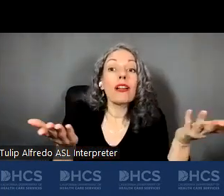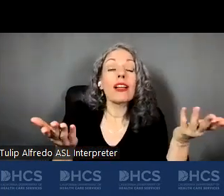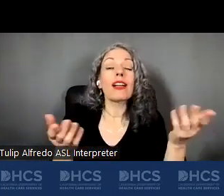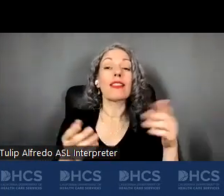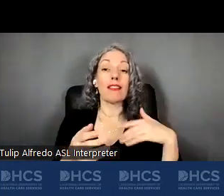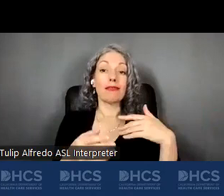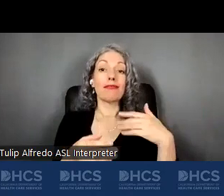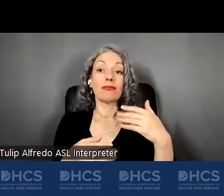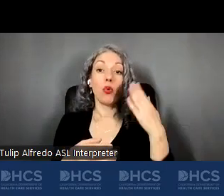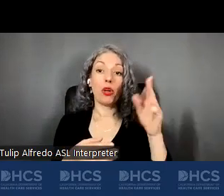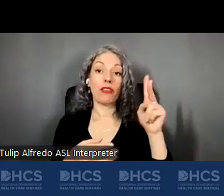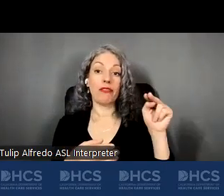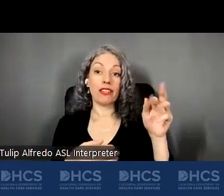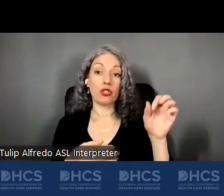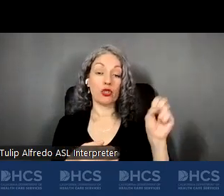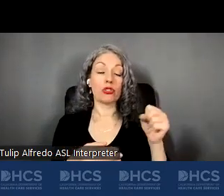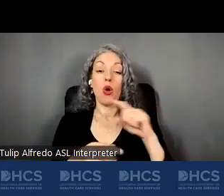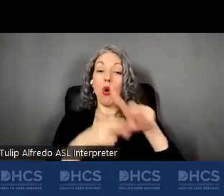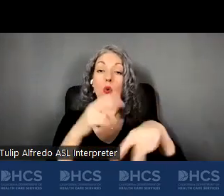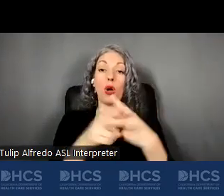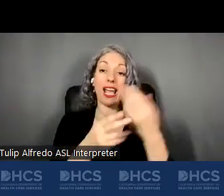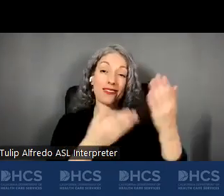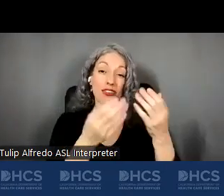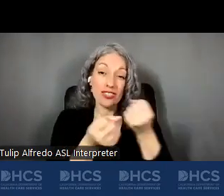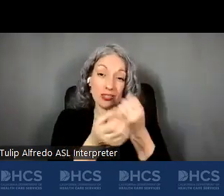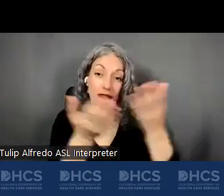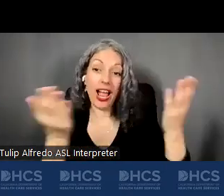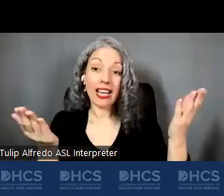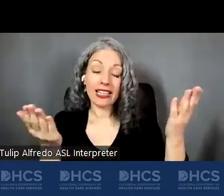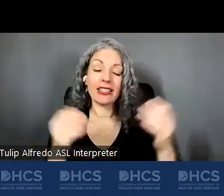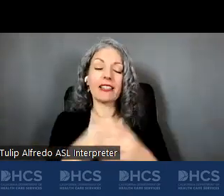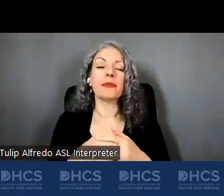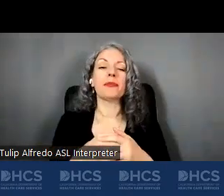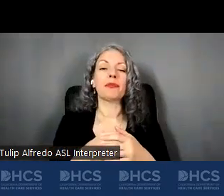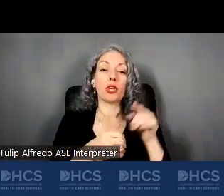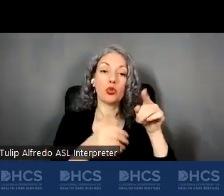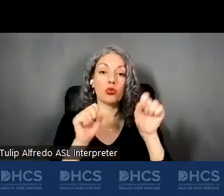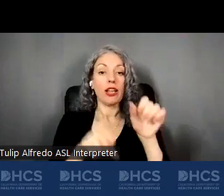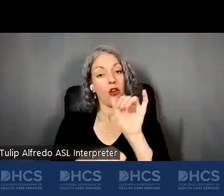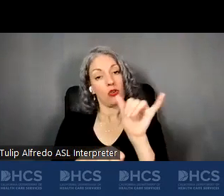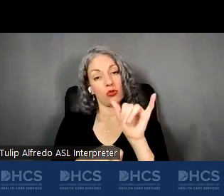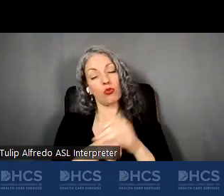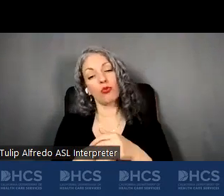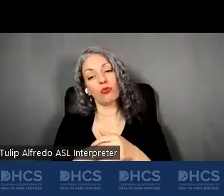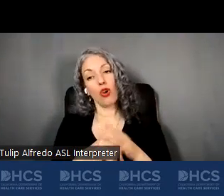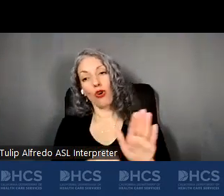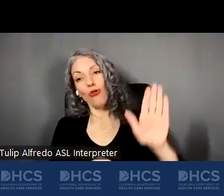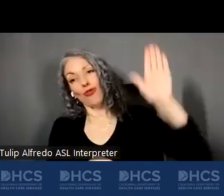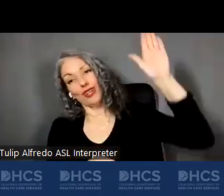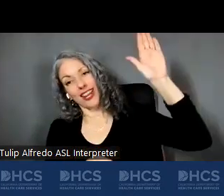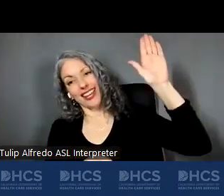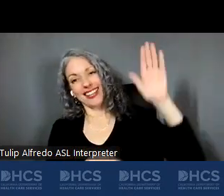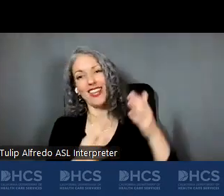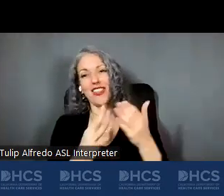what kind of services are they providing, and you can also raise your hand through by